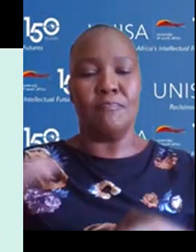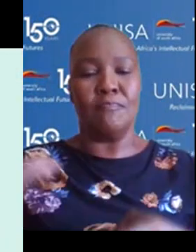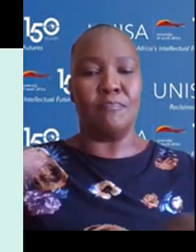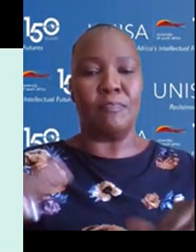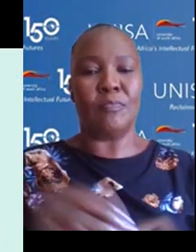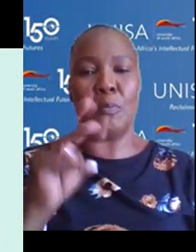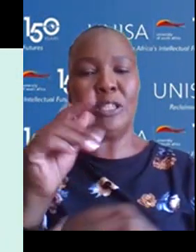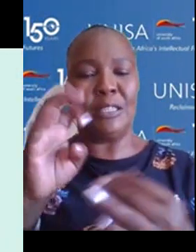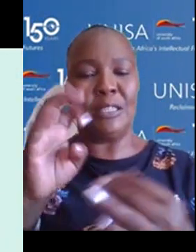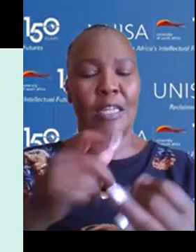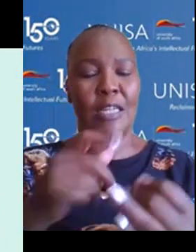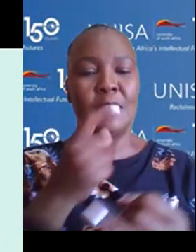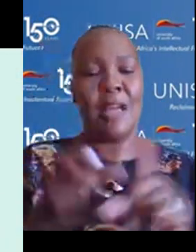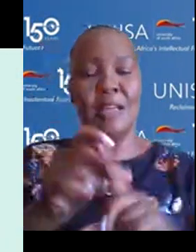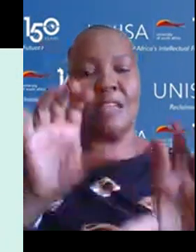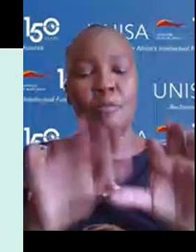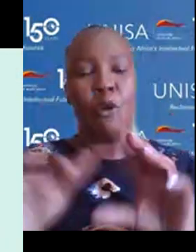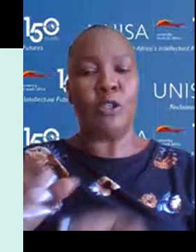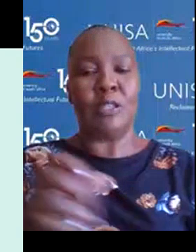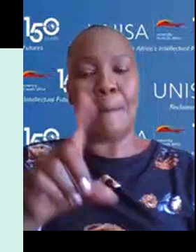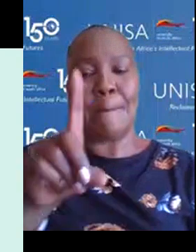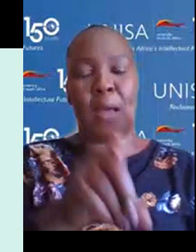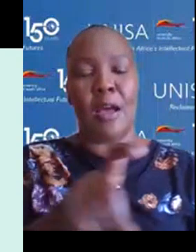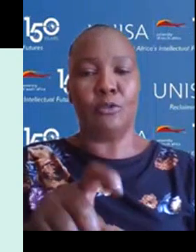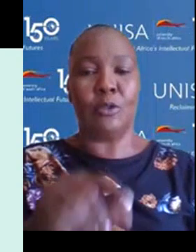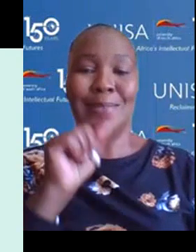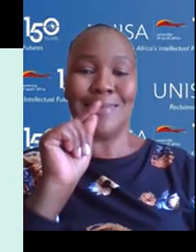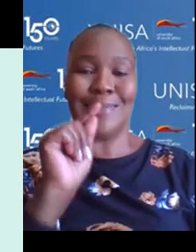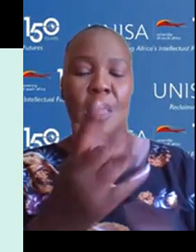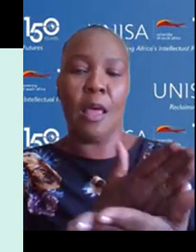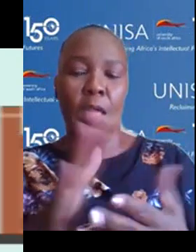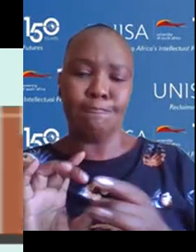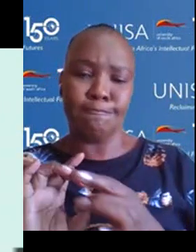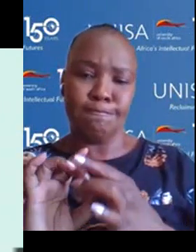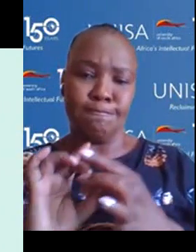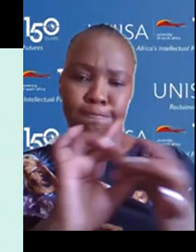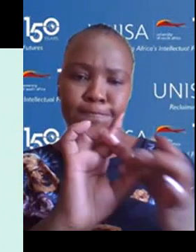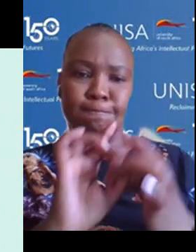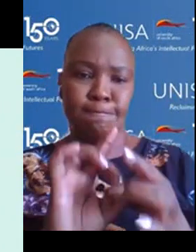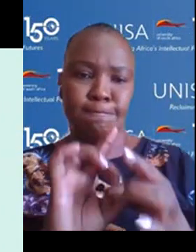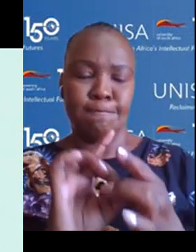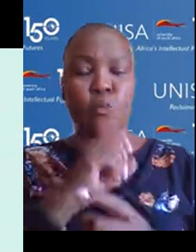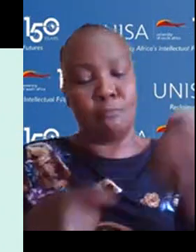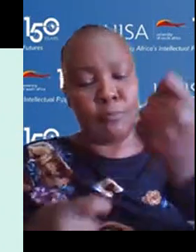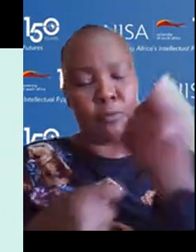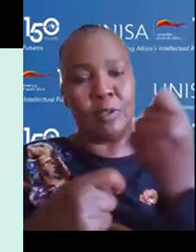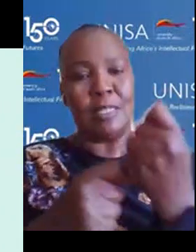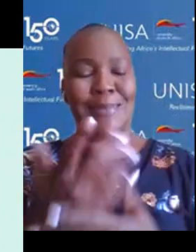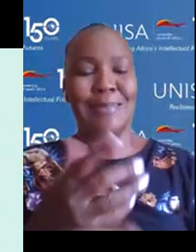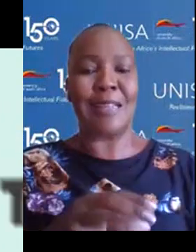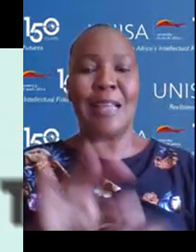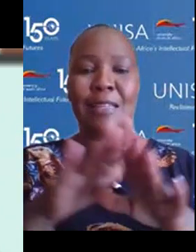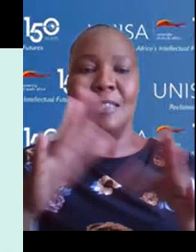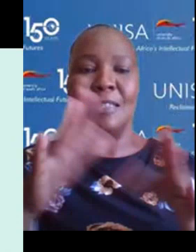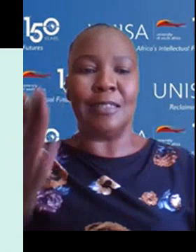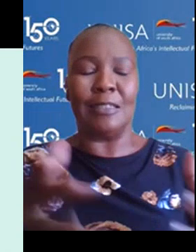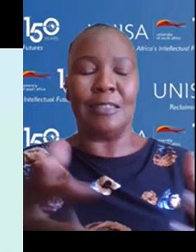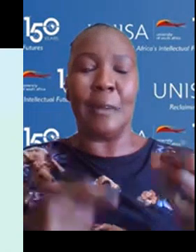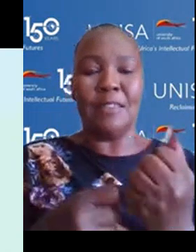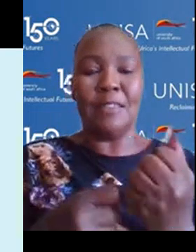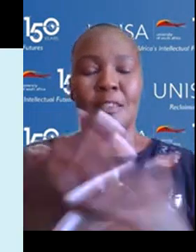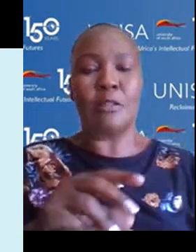monitor, speakers, keyboard, and a mouse. These parts must be connected using cables. Desktop computers must be plugged in to a